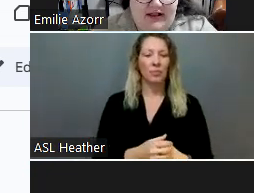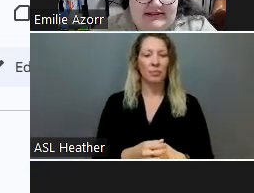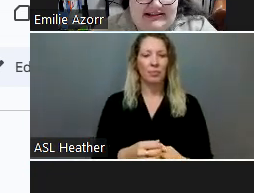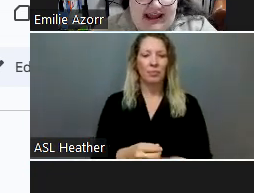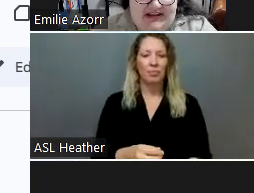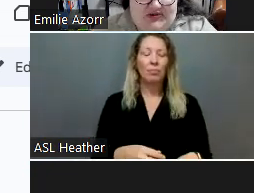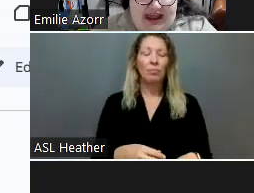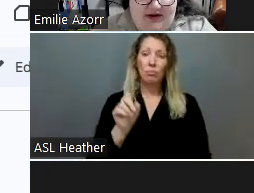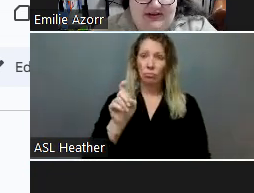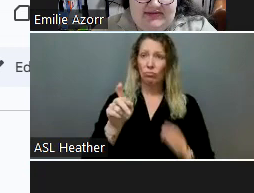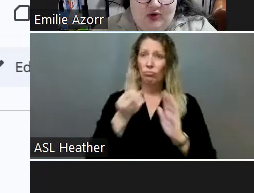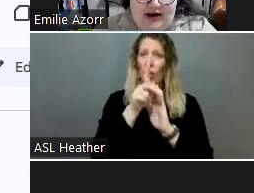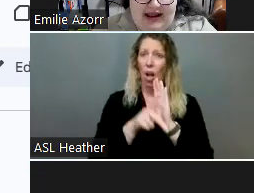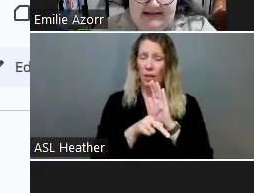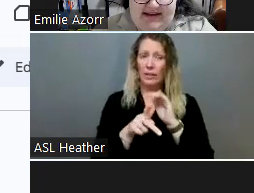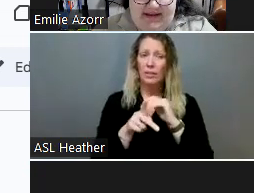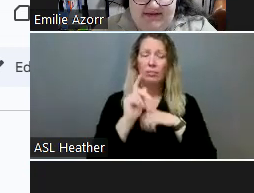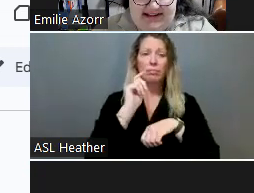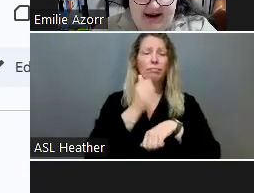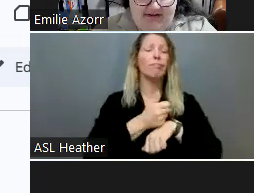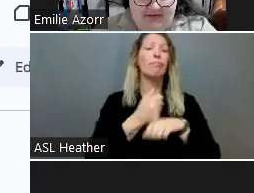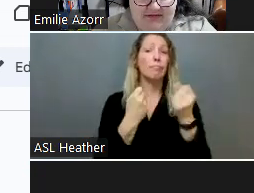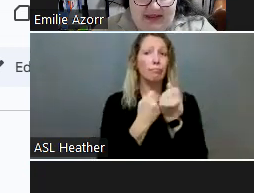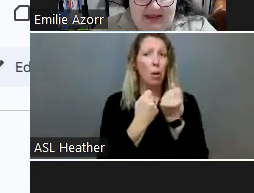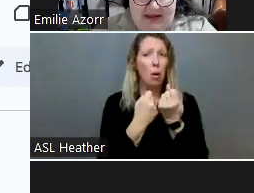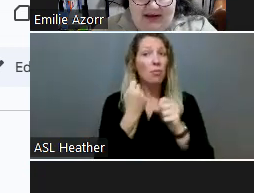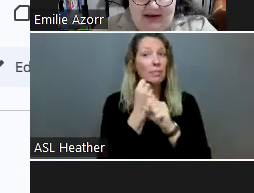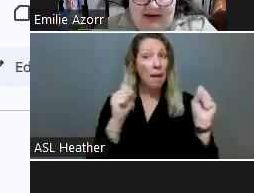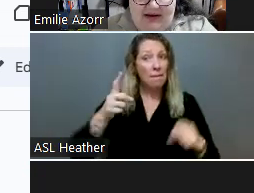Does the policy take into account the support and safety of staff?